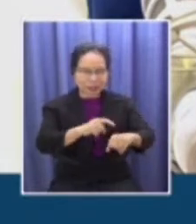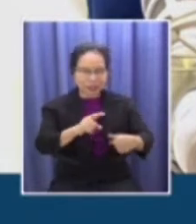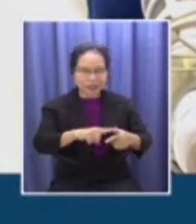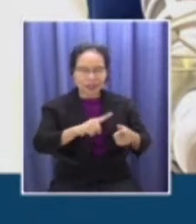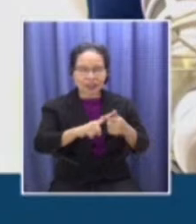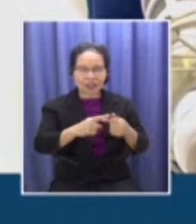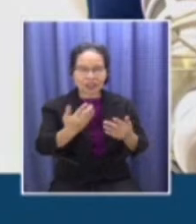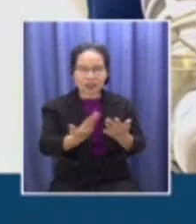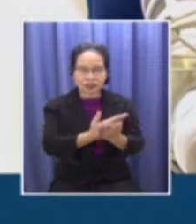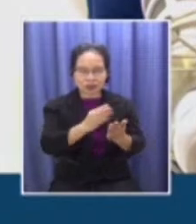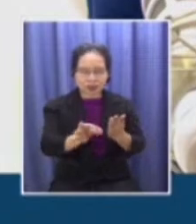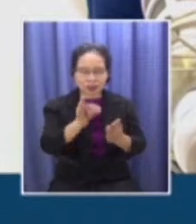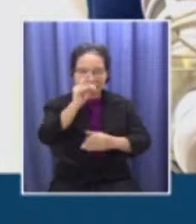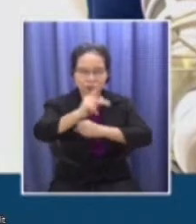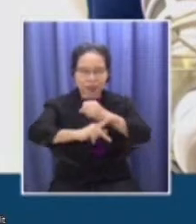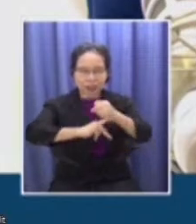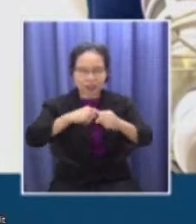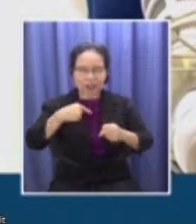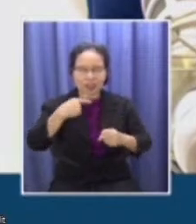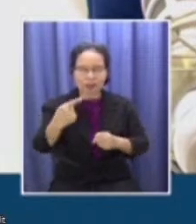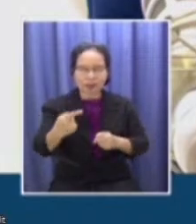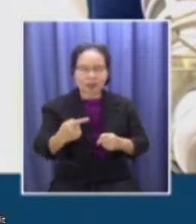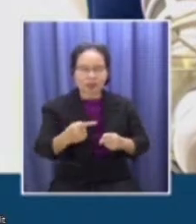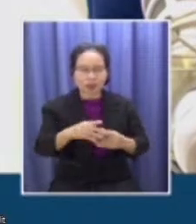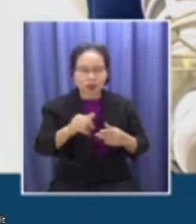I don't see monkope